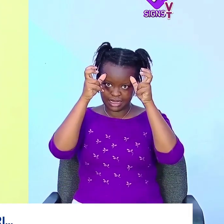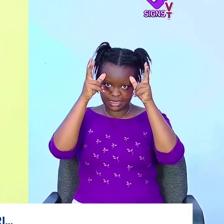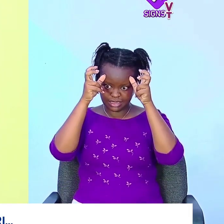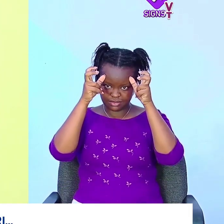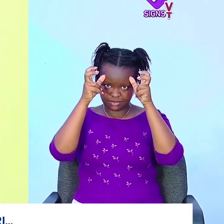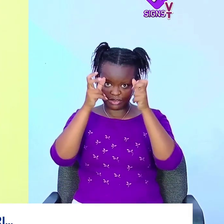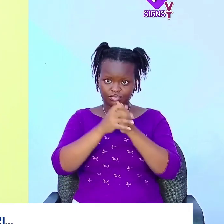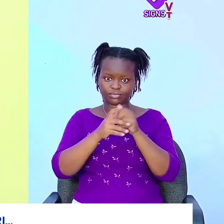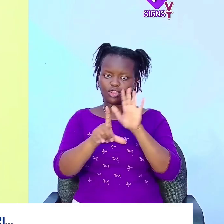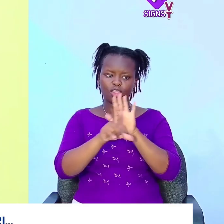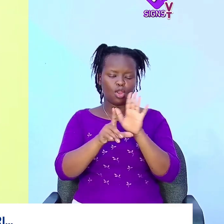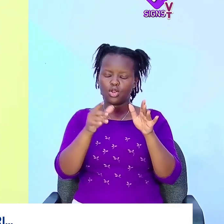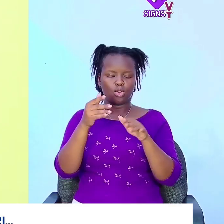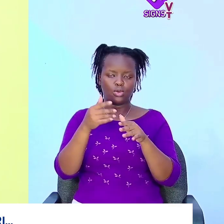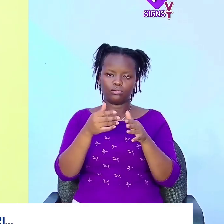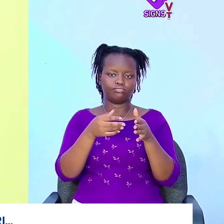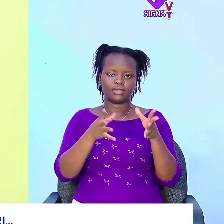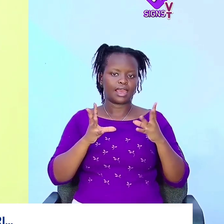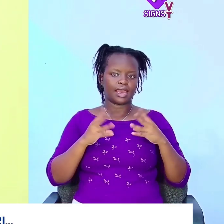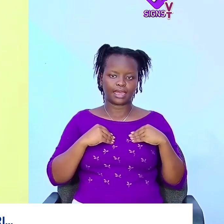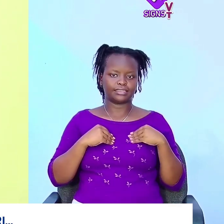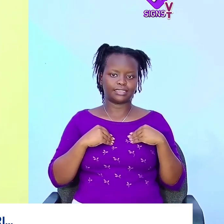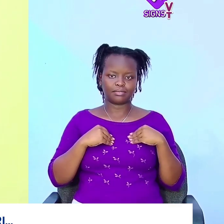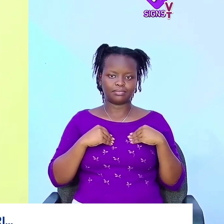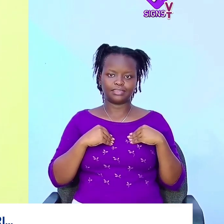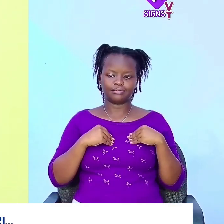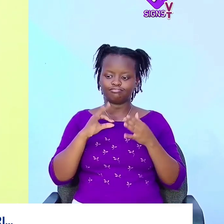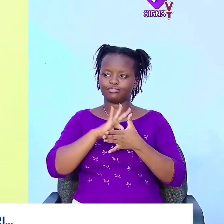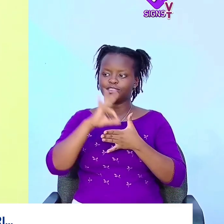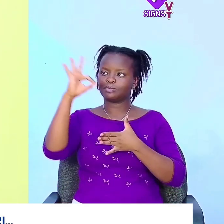The law does not recognize claim to supernatural powers.